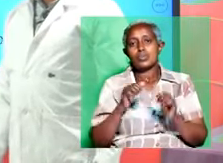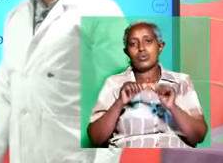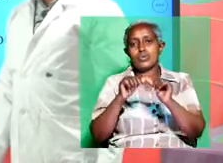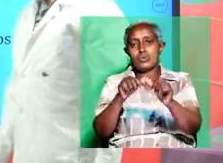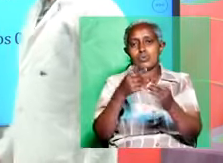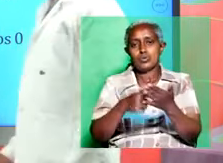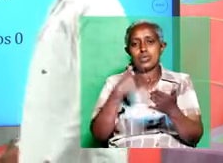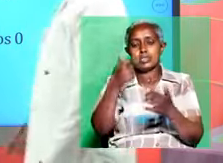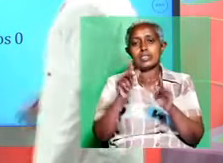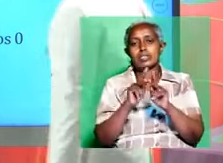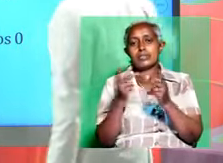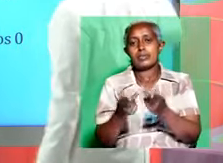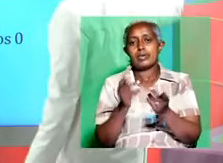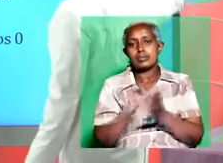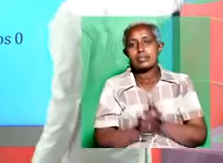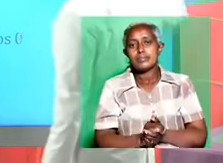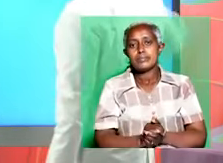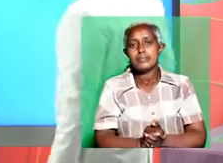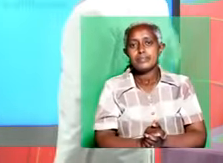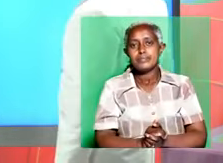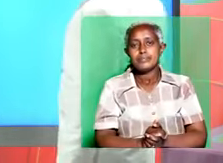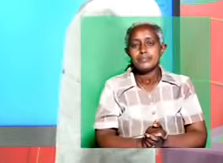continue to the next part.